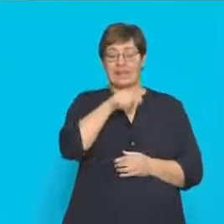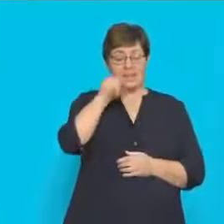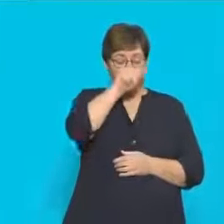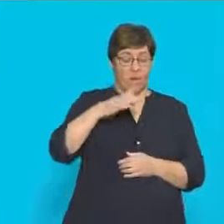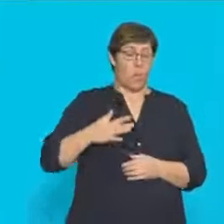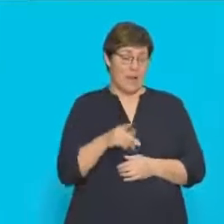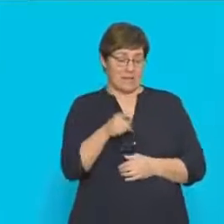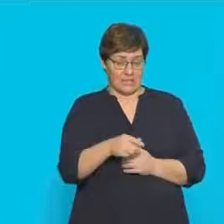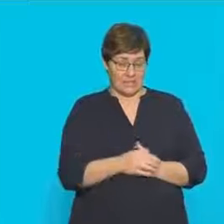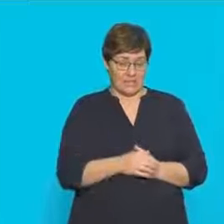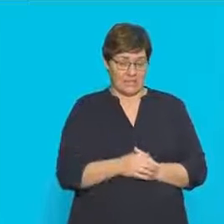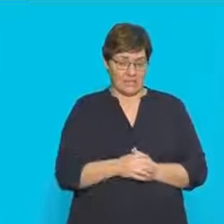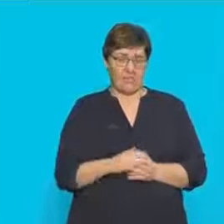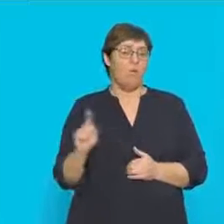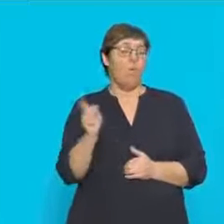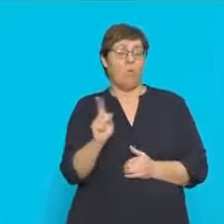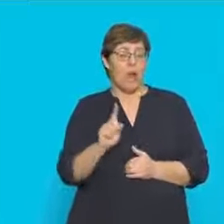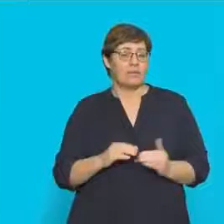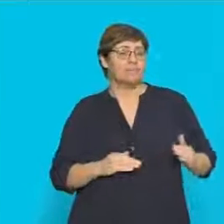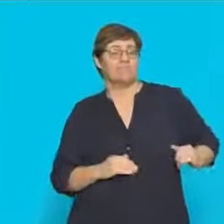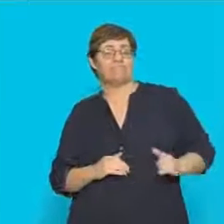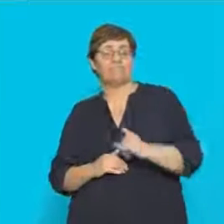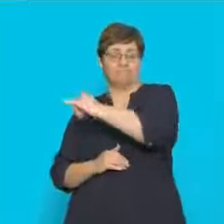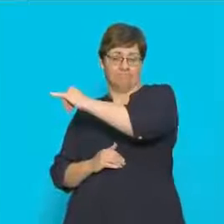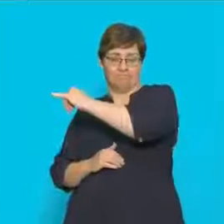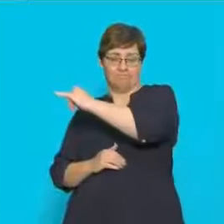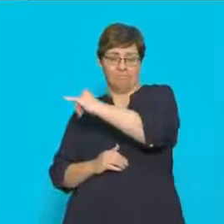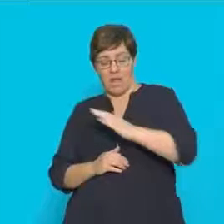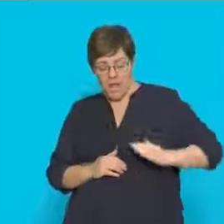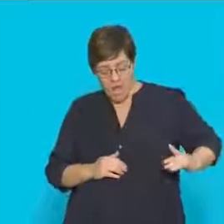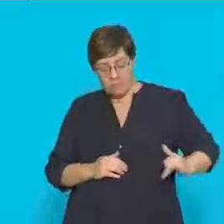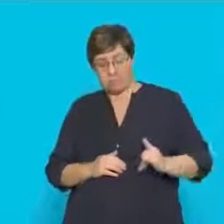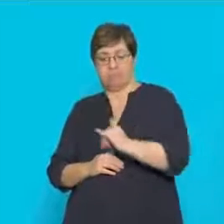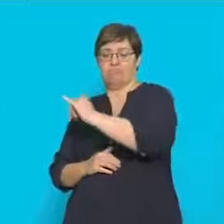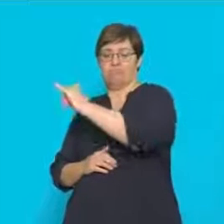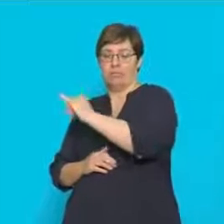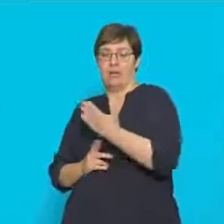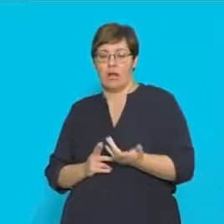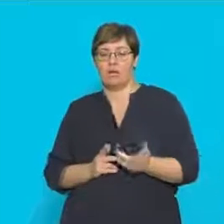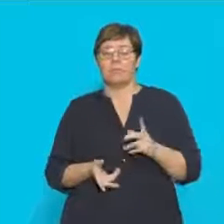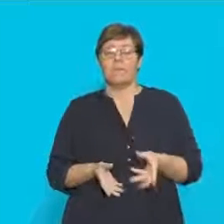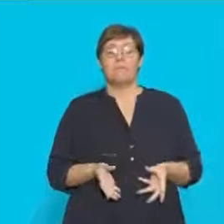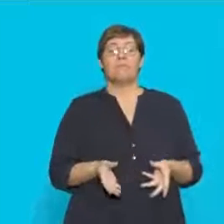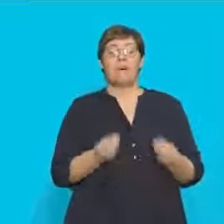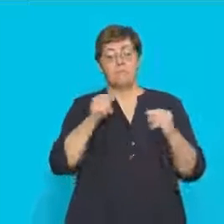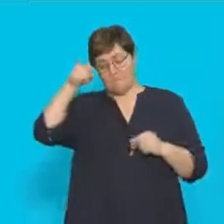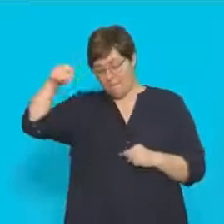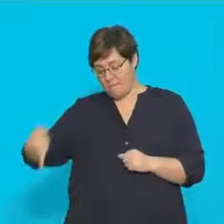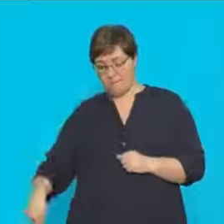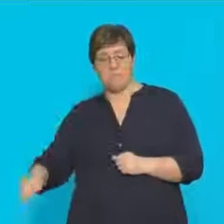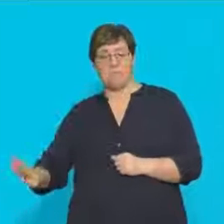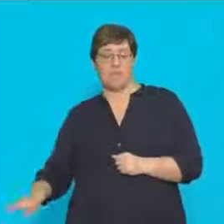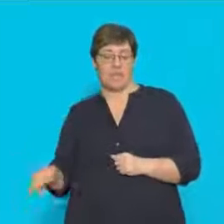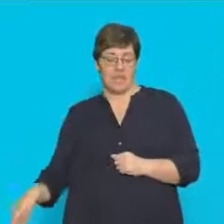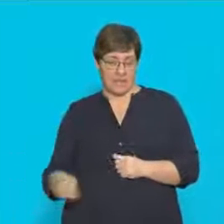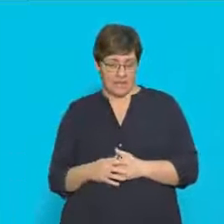what they're asking us is, what direction must the plane fly in order to reach his